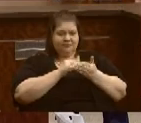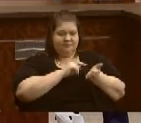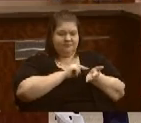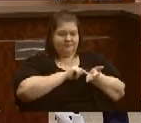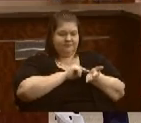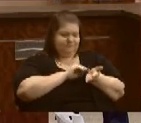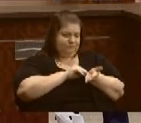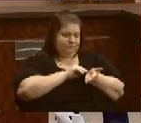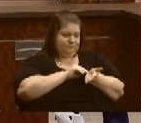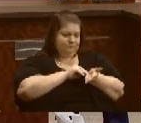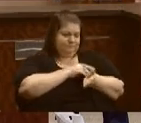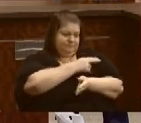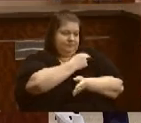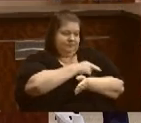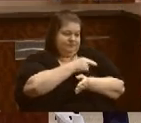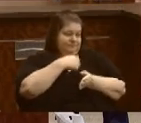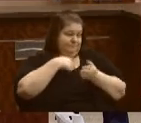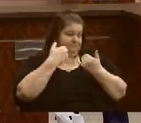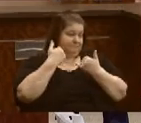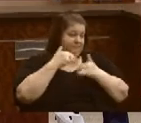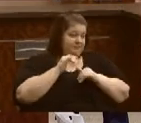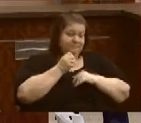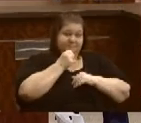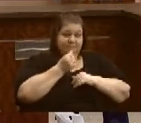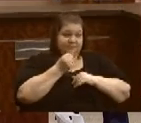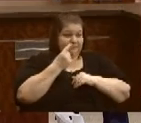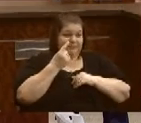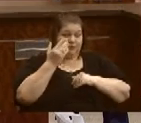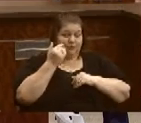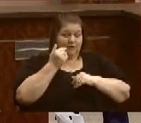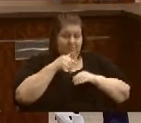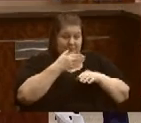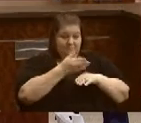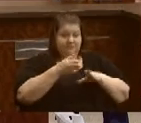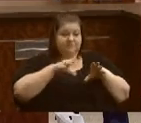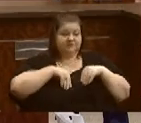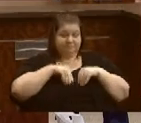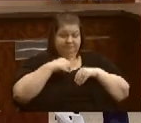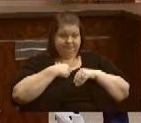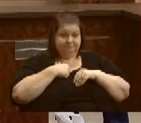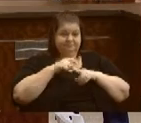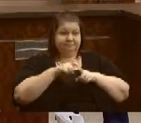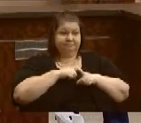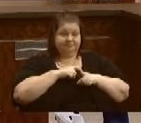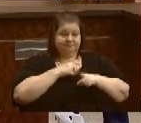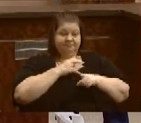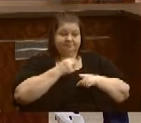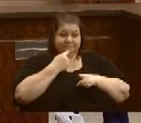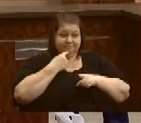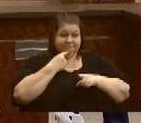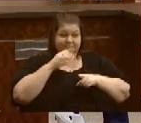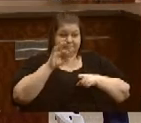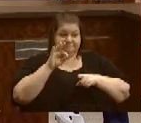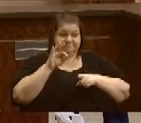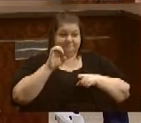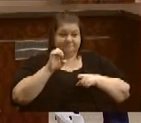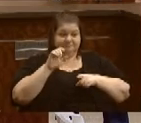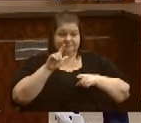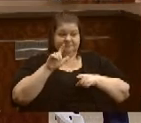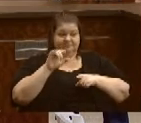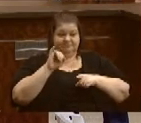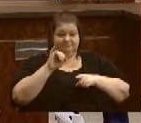but I still don't understand why he called me and he said, Felix, do you want to go to Rochester